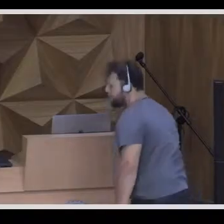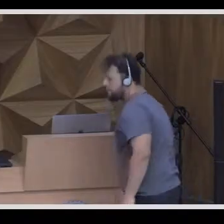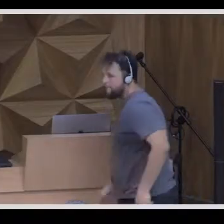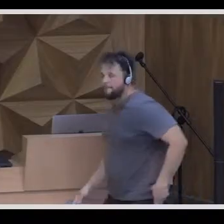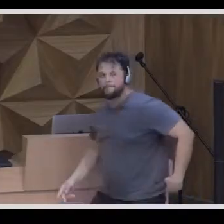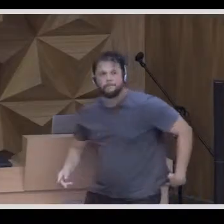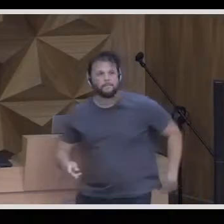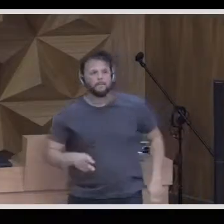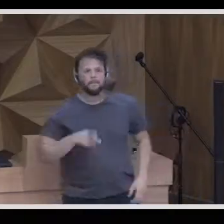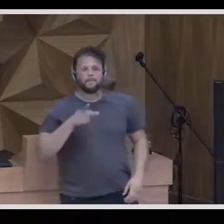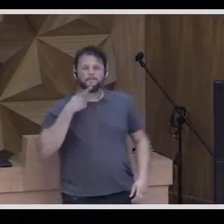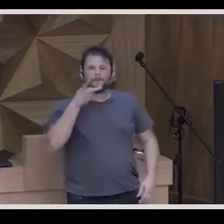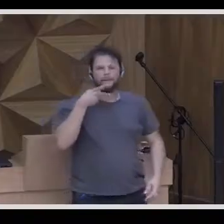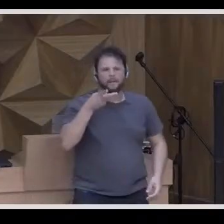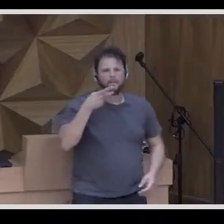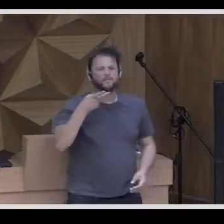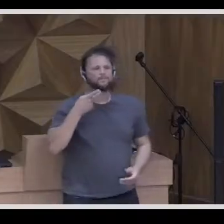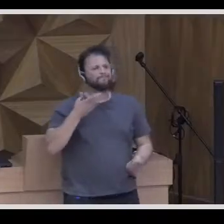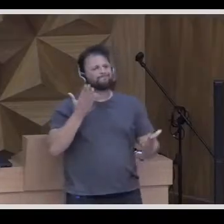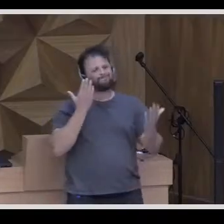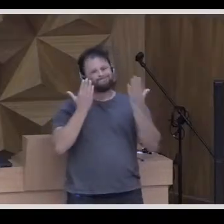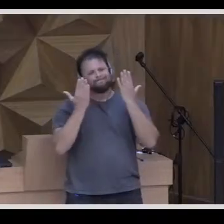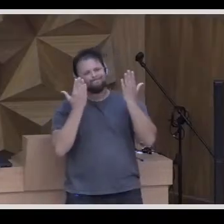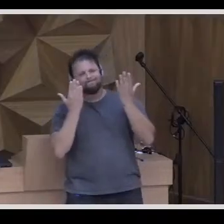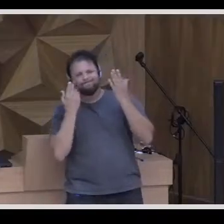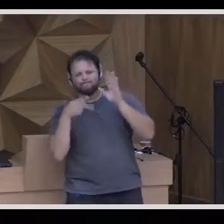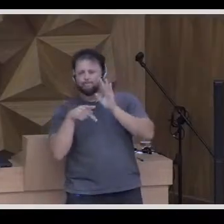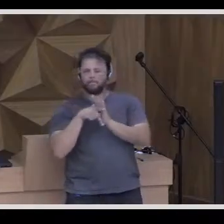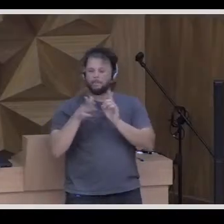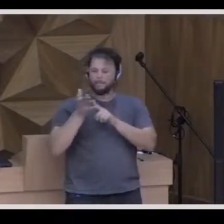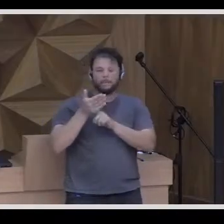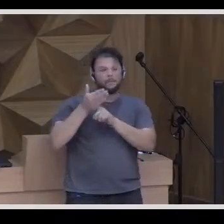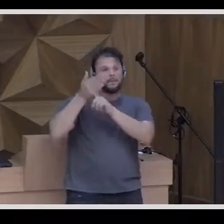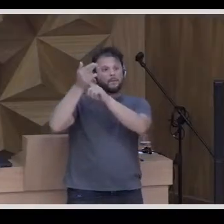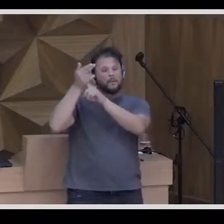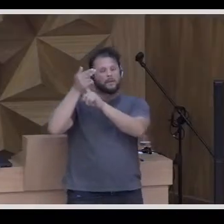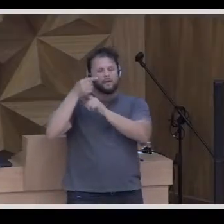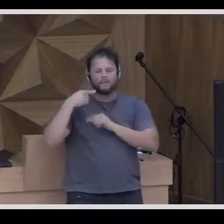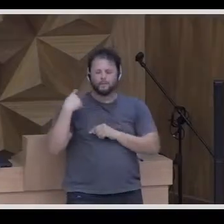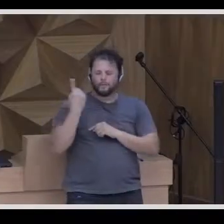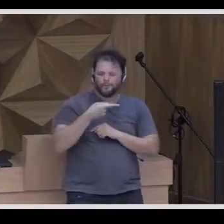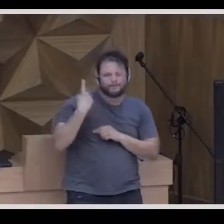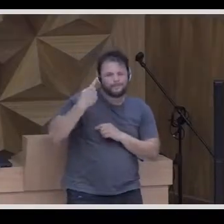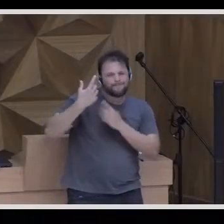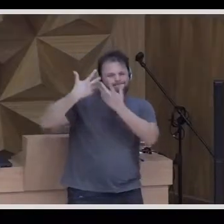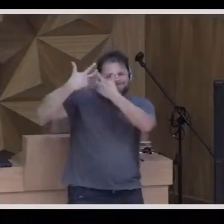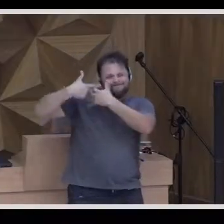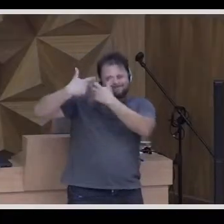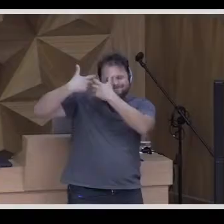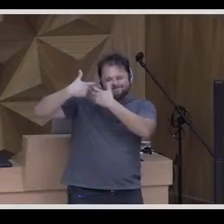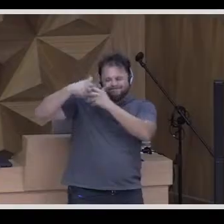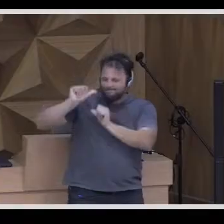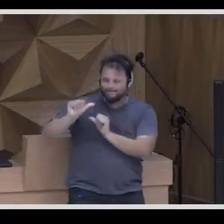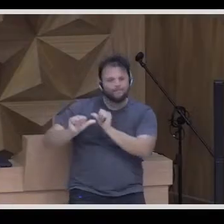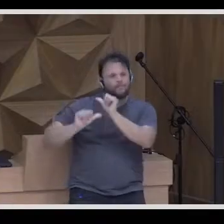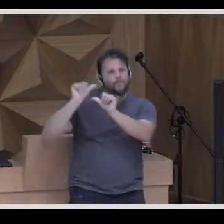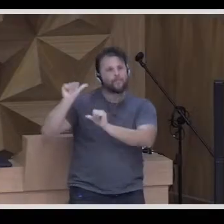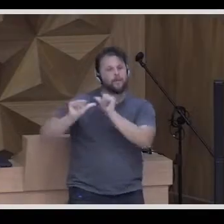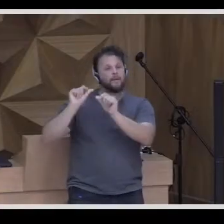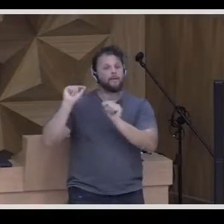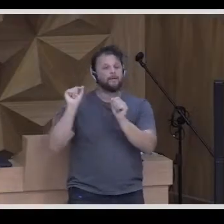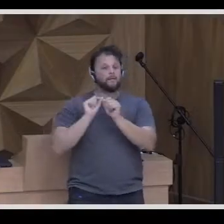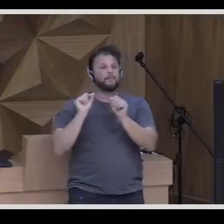to subvert things. So a lot of our kind of early studies kind of broke down for reasons which you